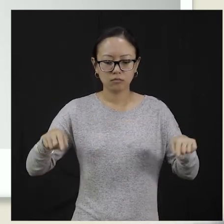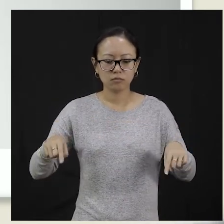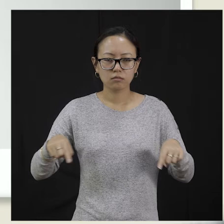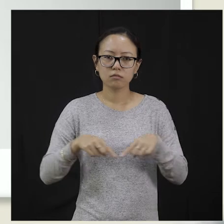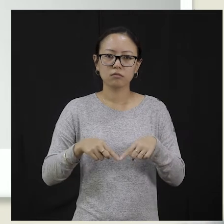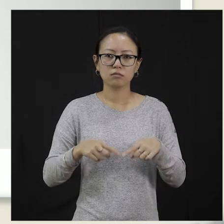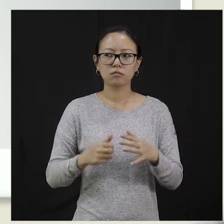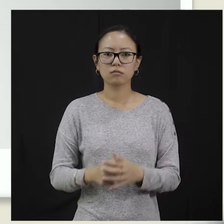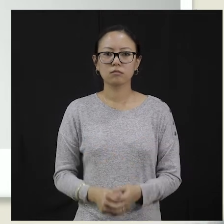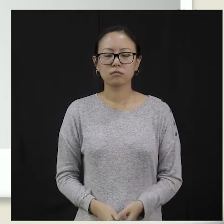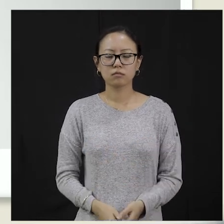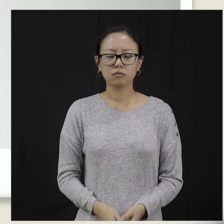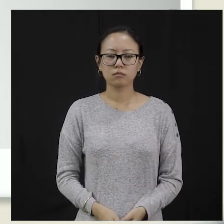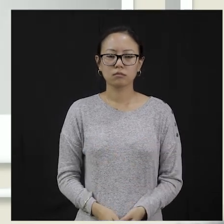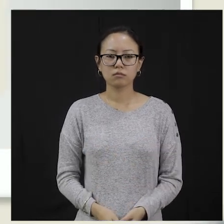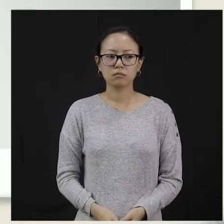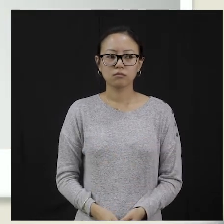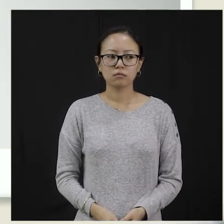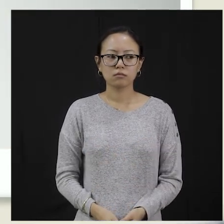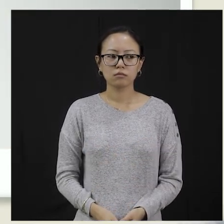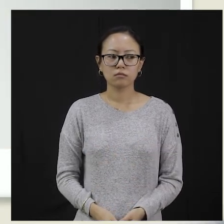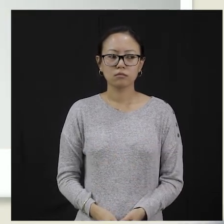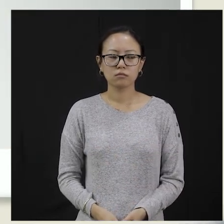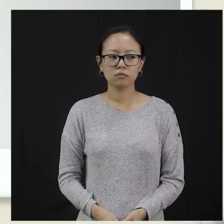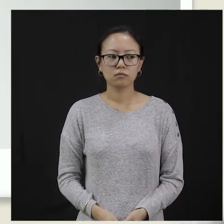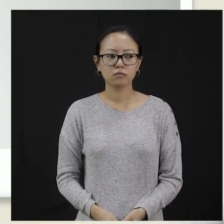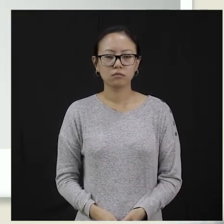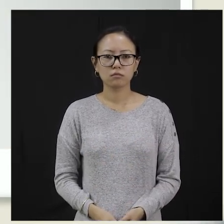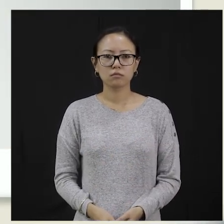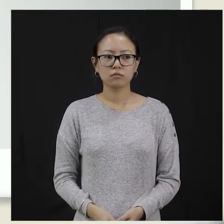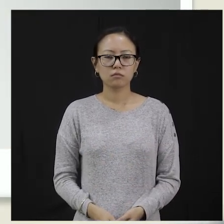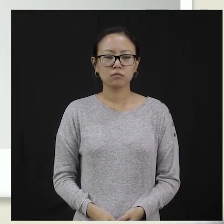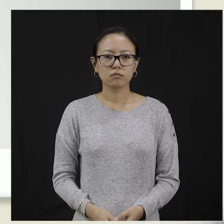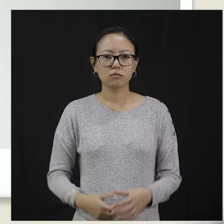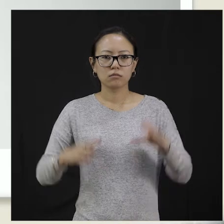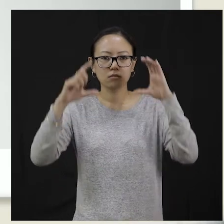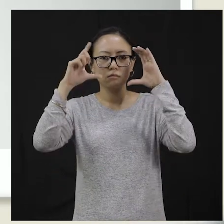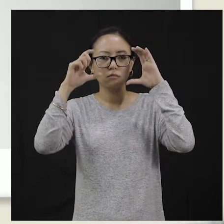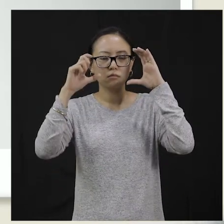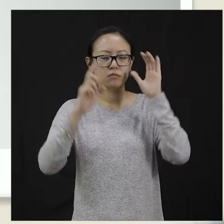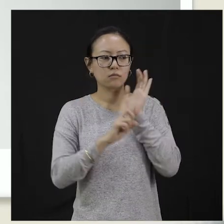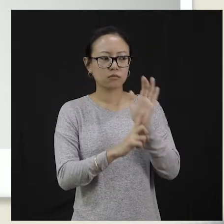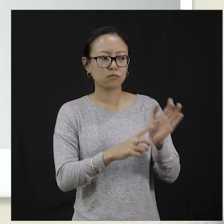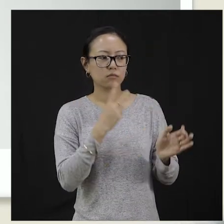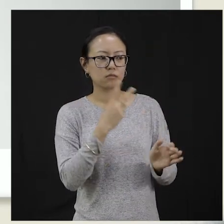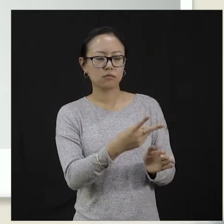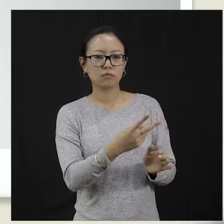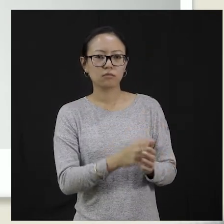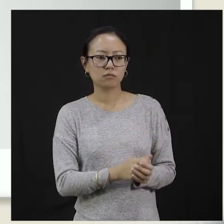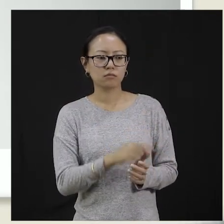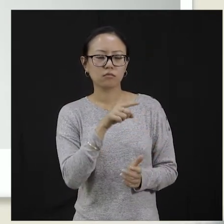shape? Rectangle in shape, right? Yes. Then, can you see this picture